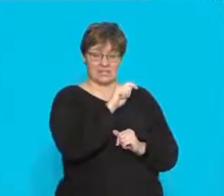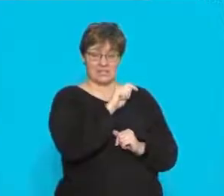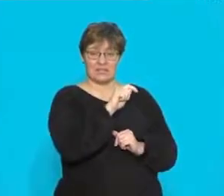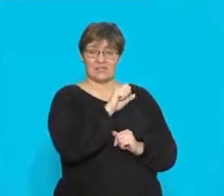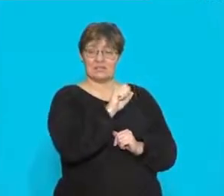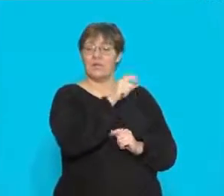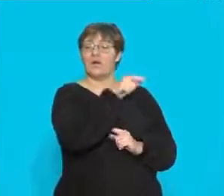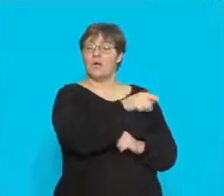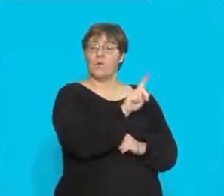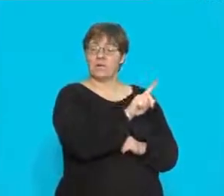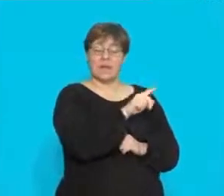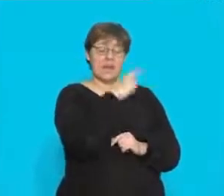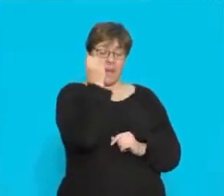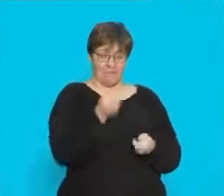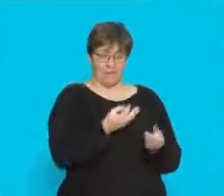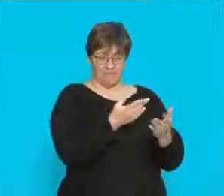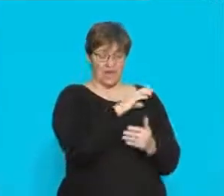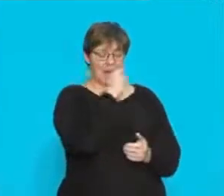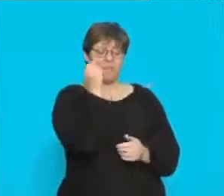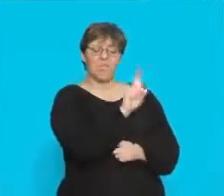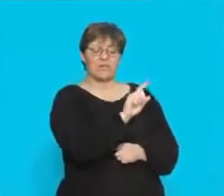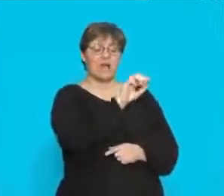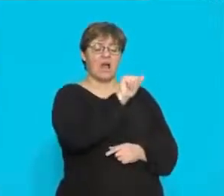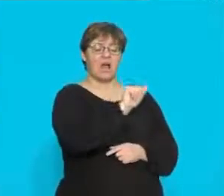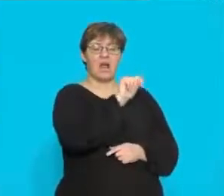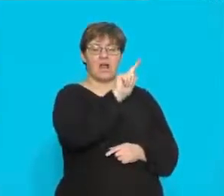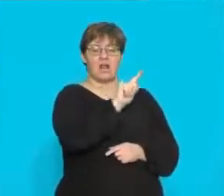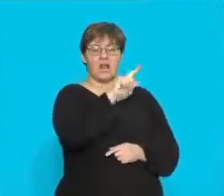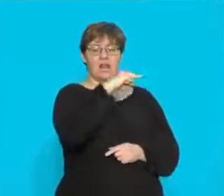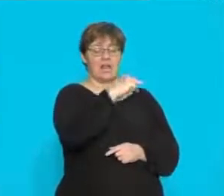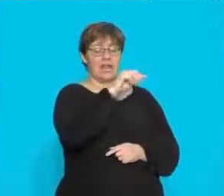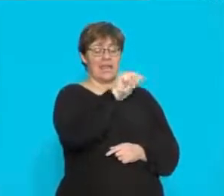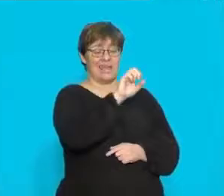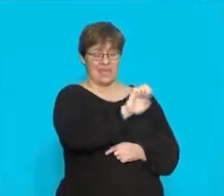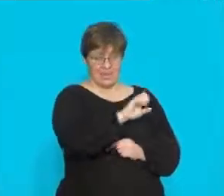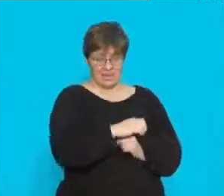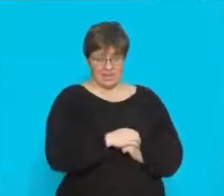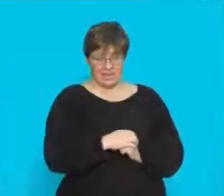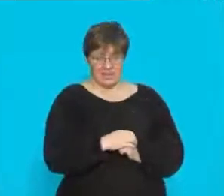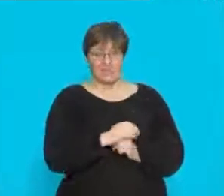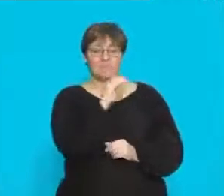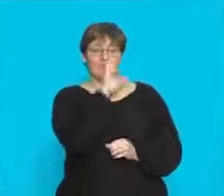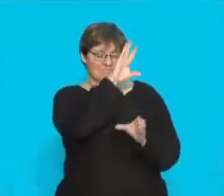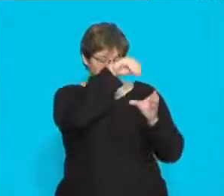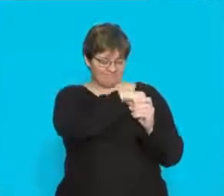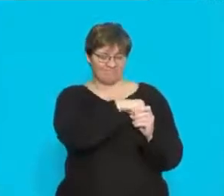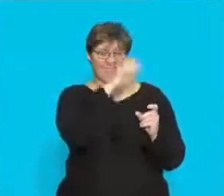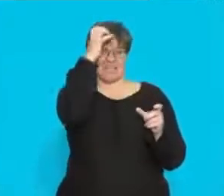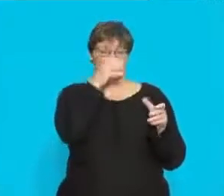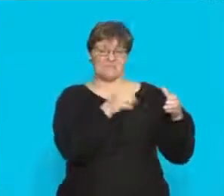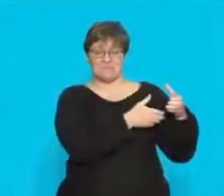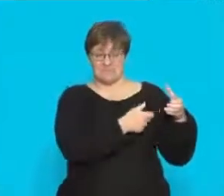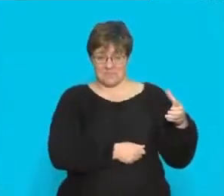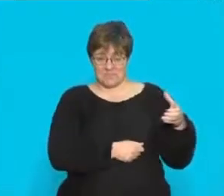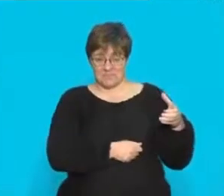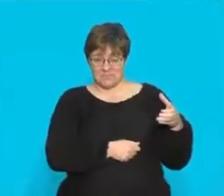a name, and that is called algae, right? Algae belong to the kingdom protists. And